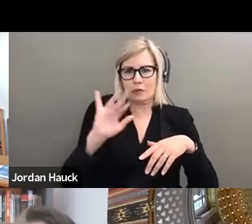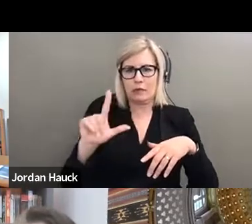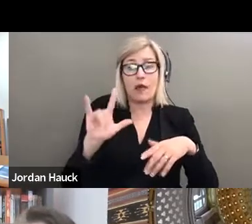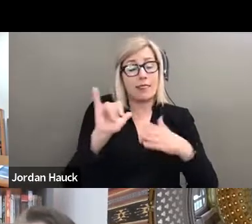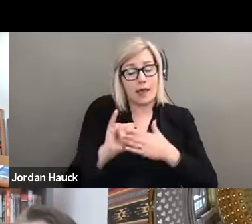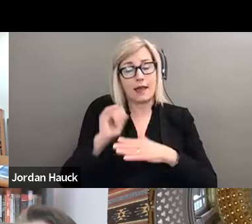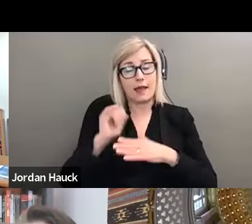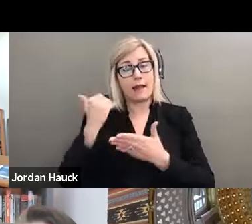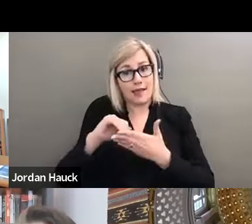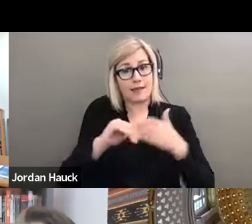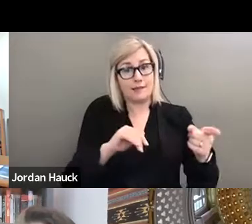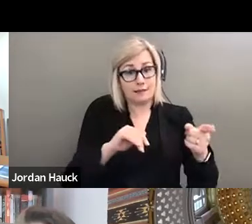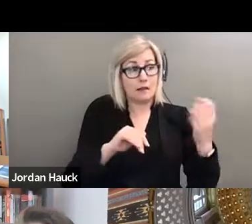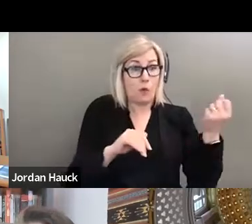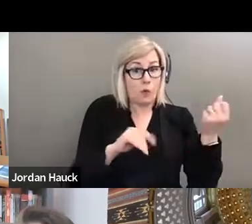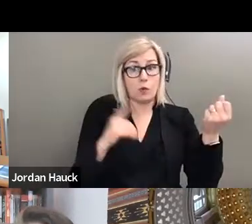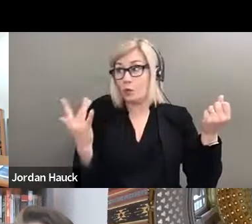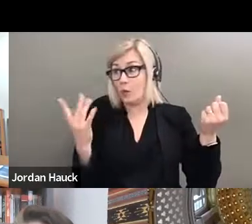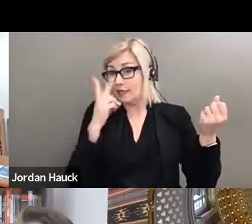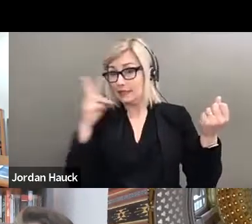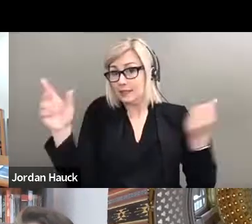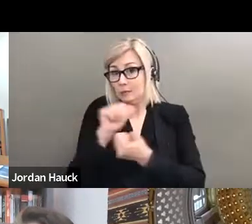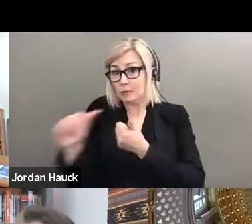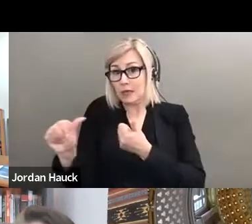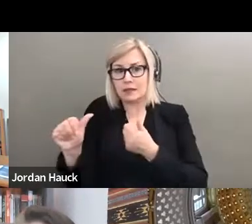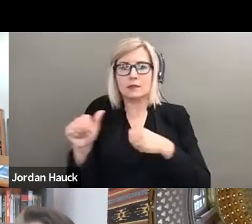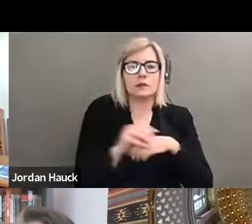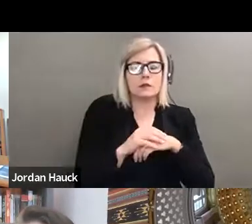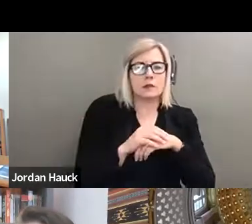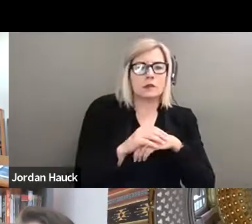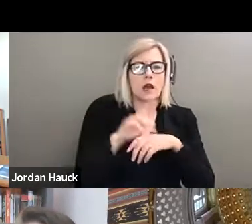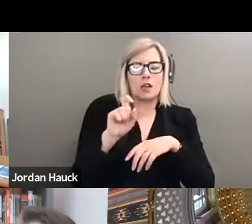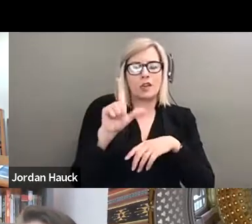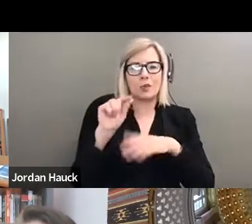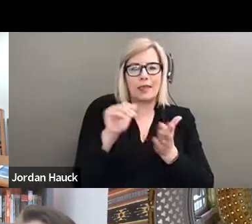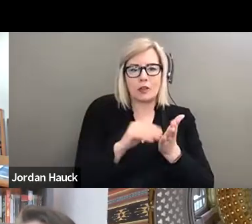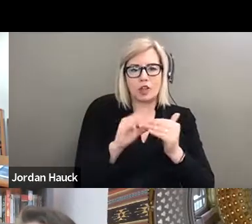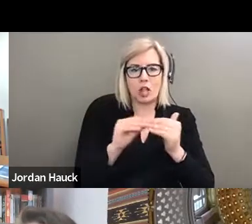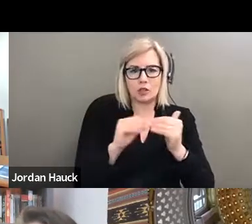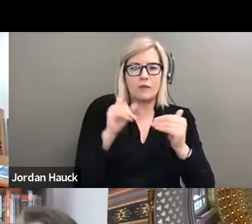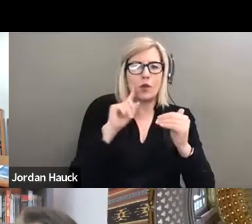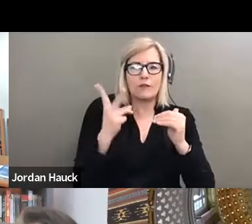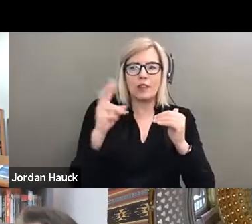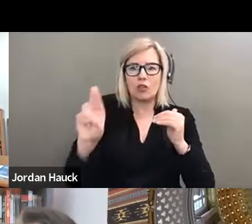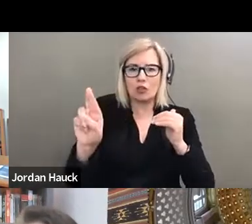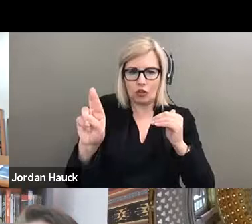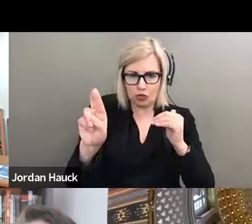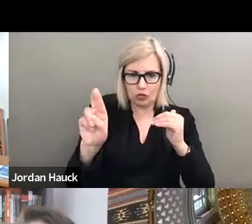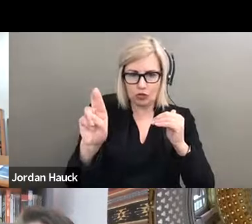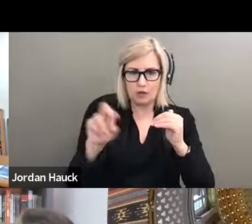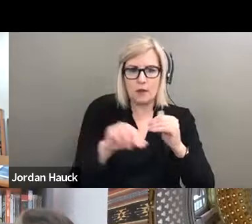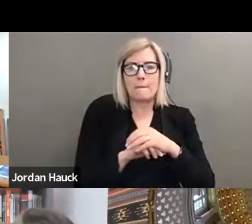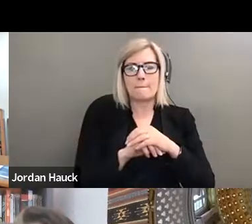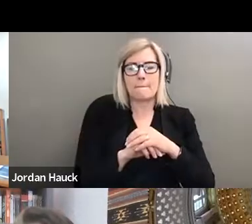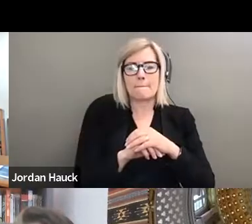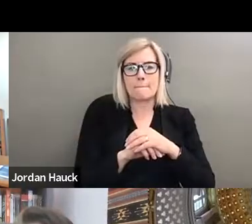contingent on that passing. And there's also additional money, $120,000 for vocational rehabilitation,